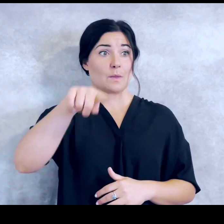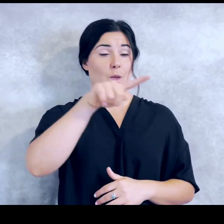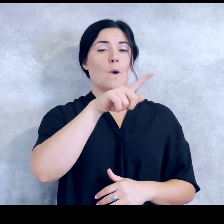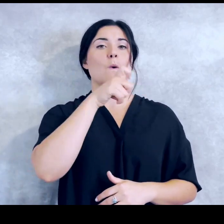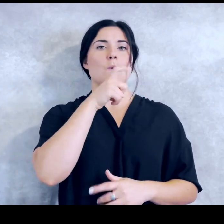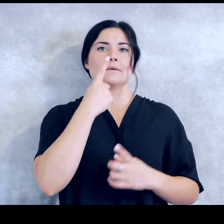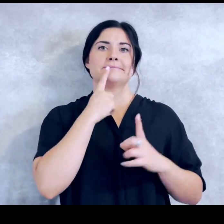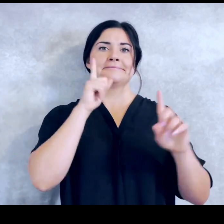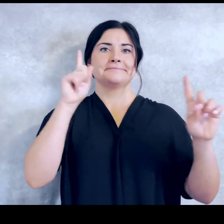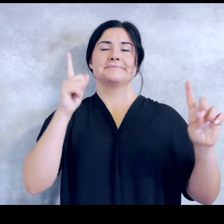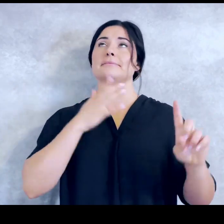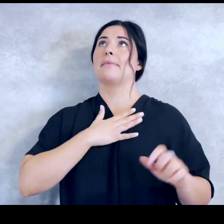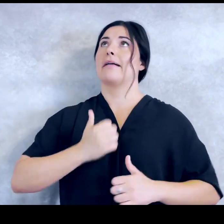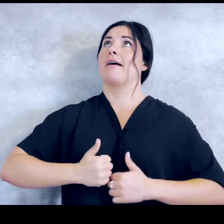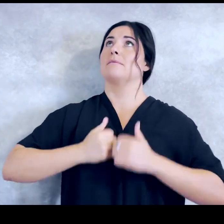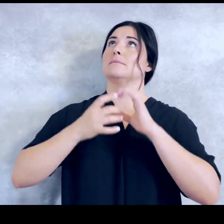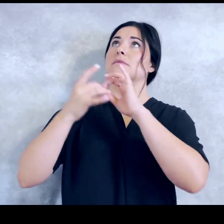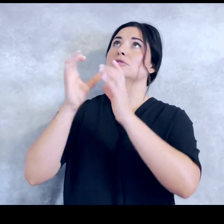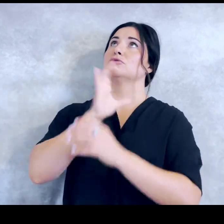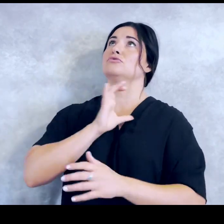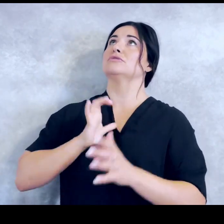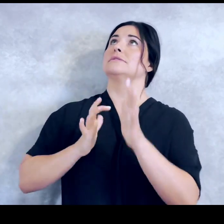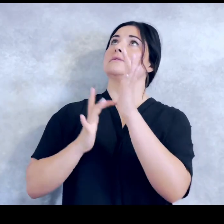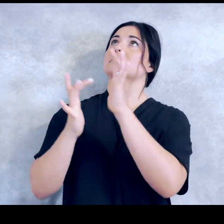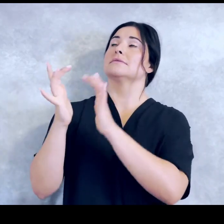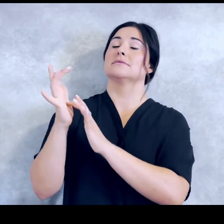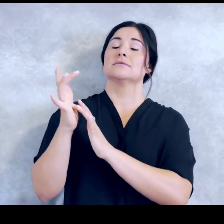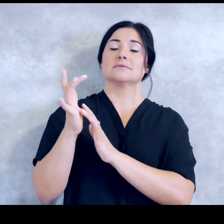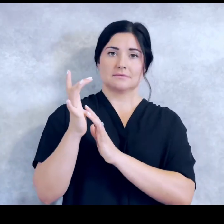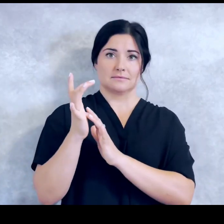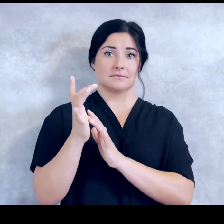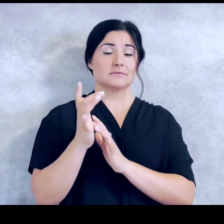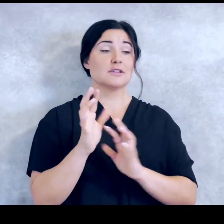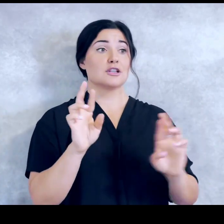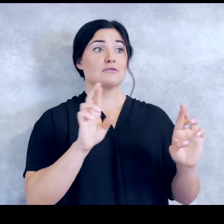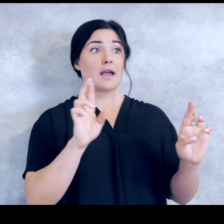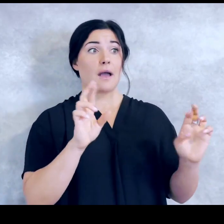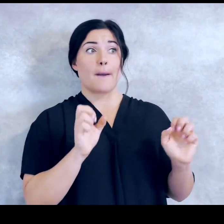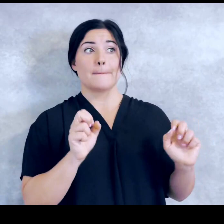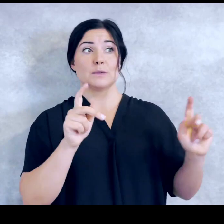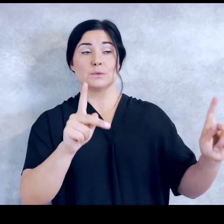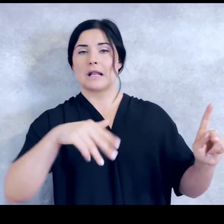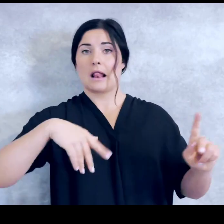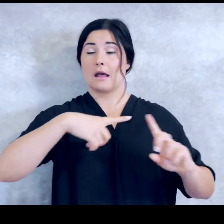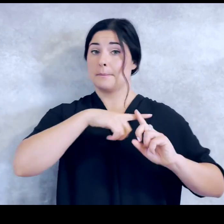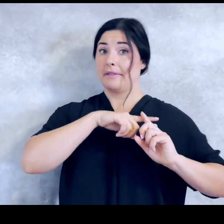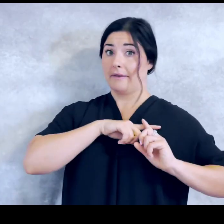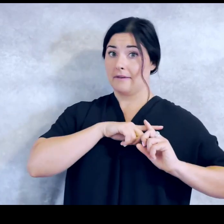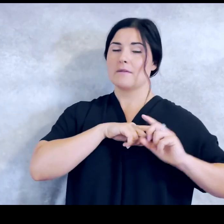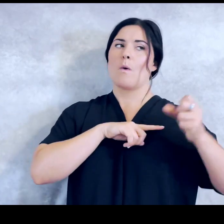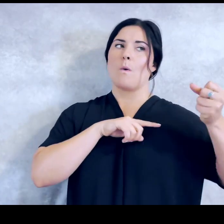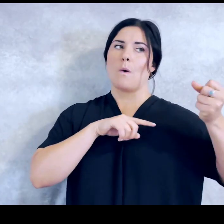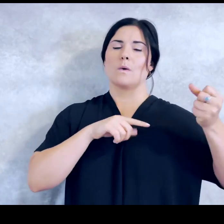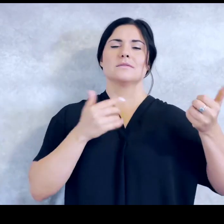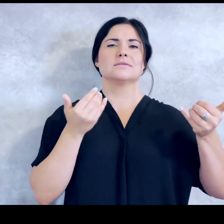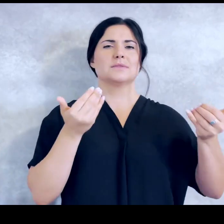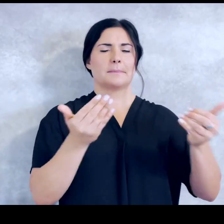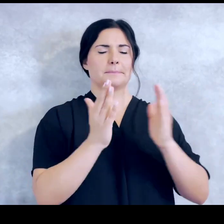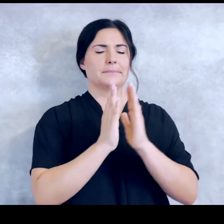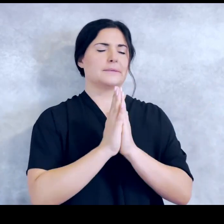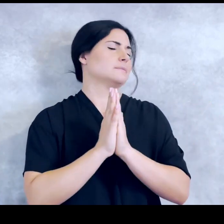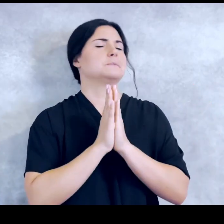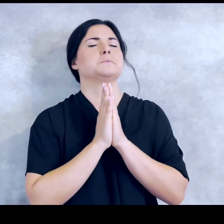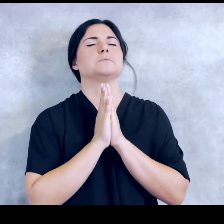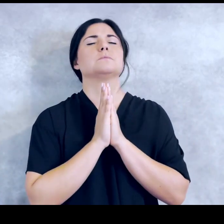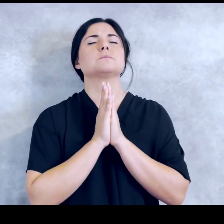Communion is for those individuals who've said, my life belongs to Jesus. And so before we go any further, I want to give anybody that hasn't made that decision a chance to do that. So